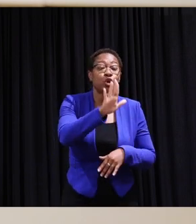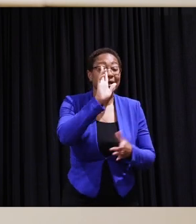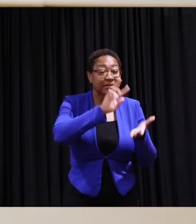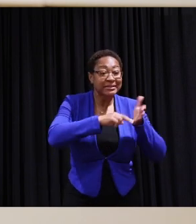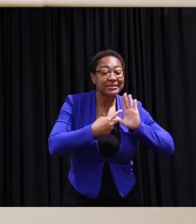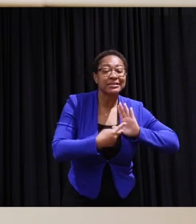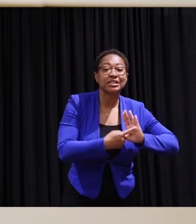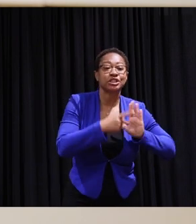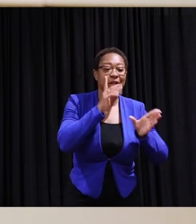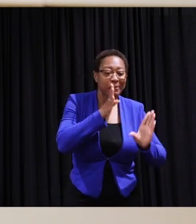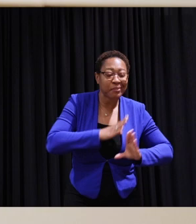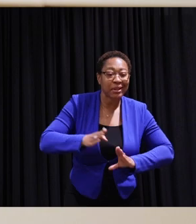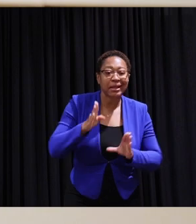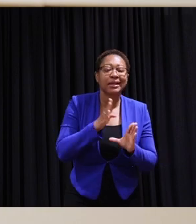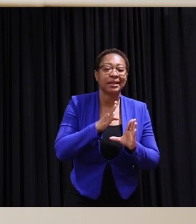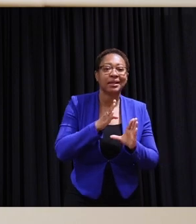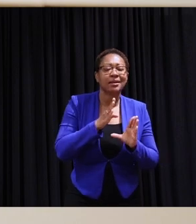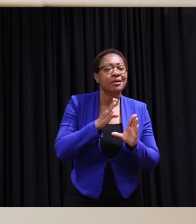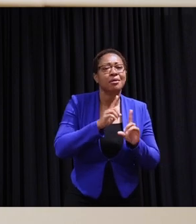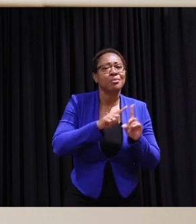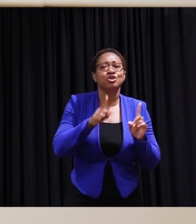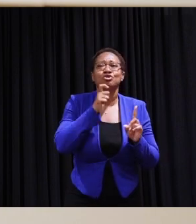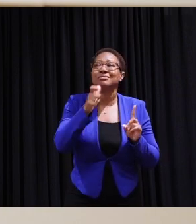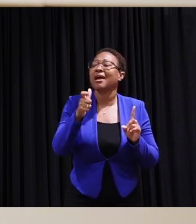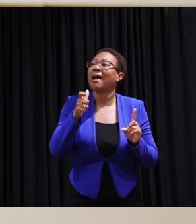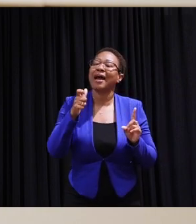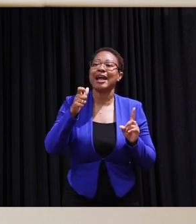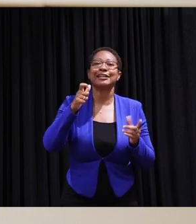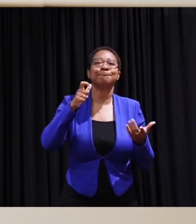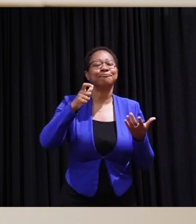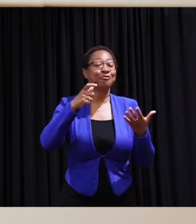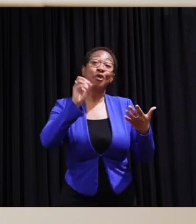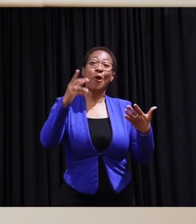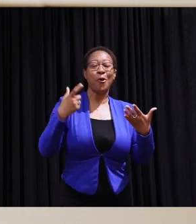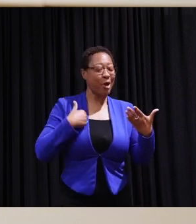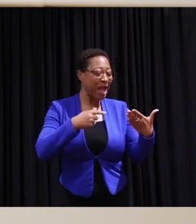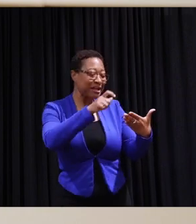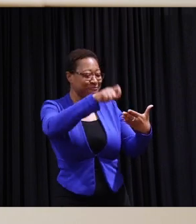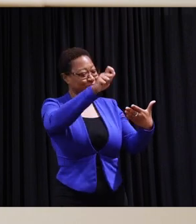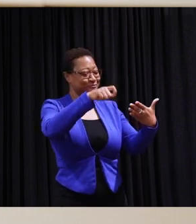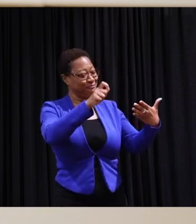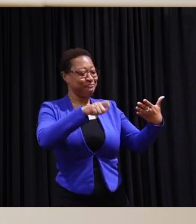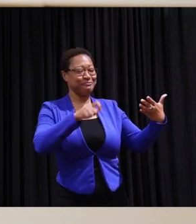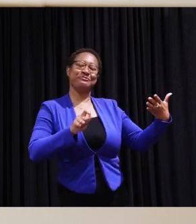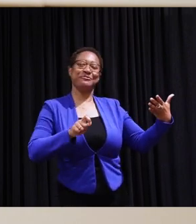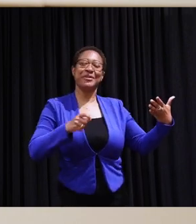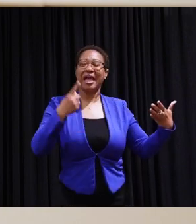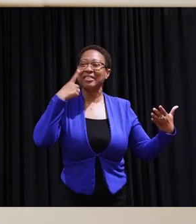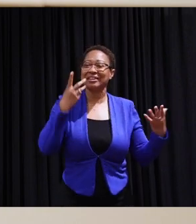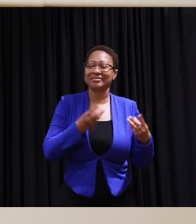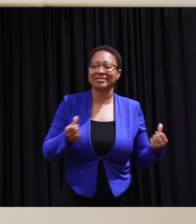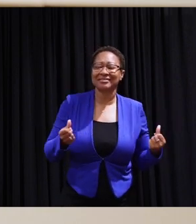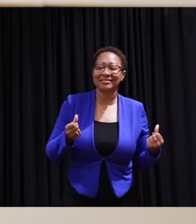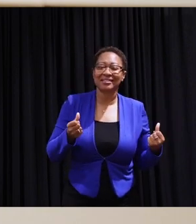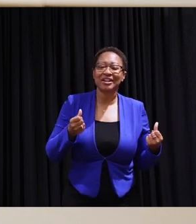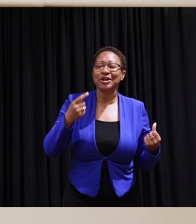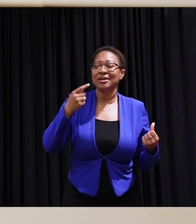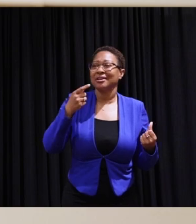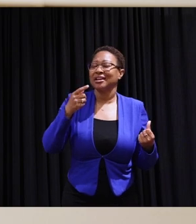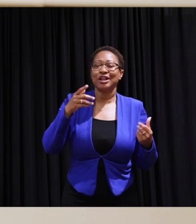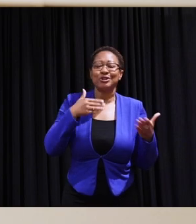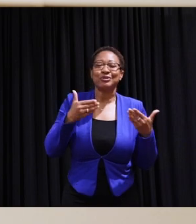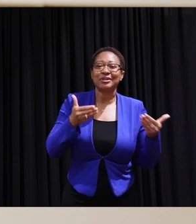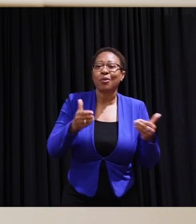intentional in planning and you're not really going out there trying to check a box. Like, you know how sometimes you have a solution and you're like, hey, how does this sound? And you